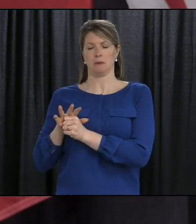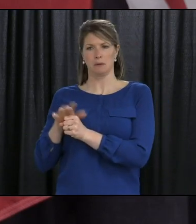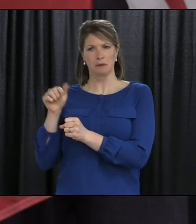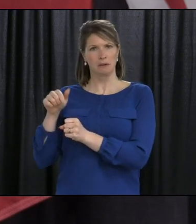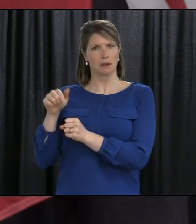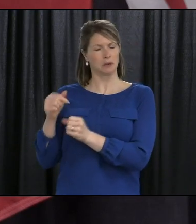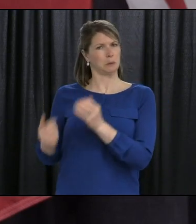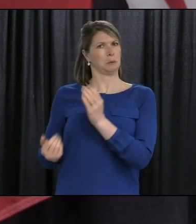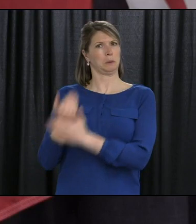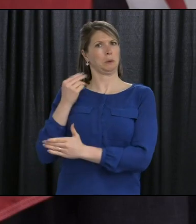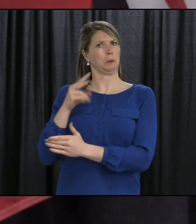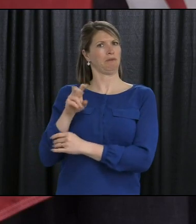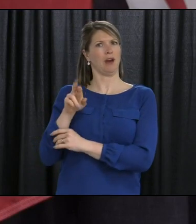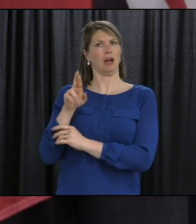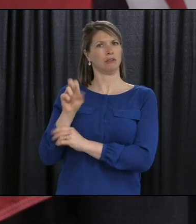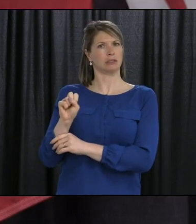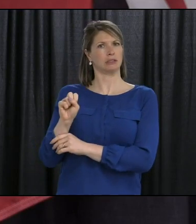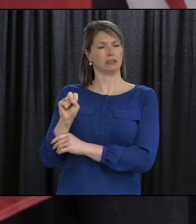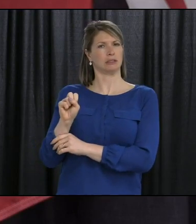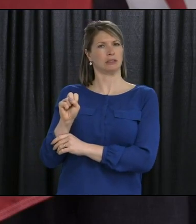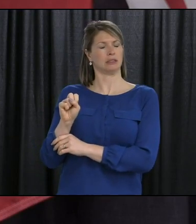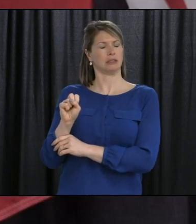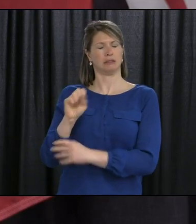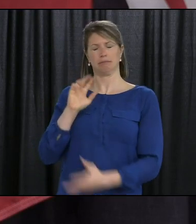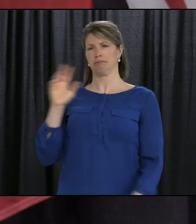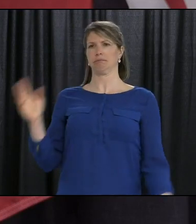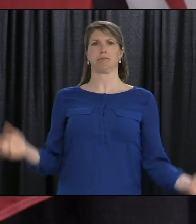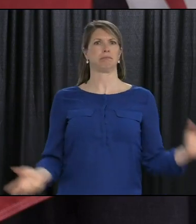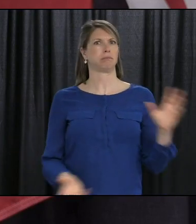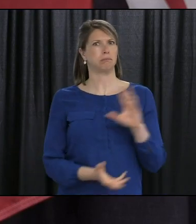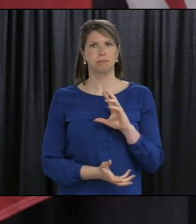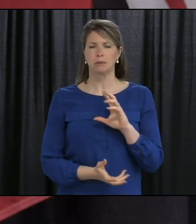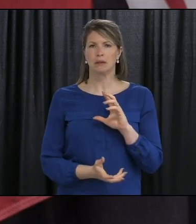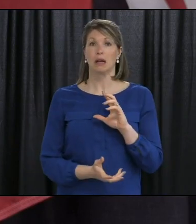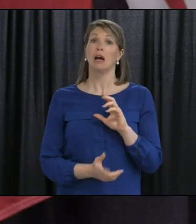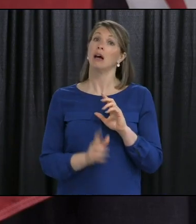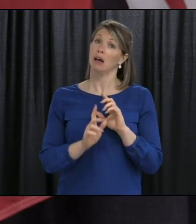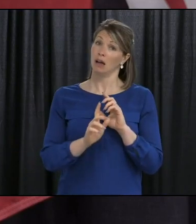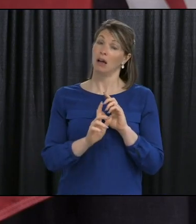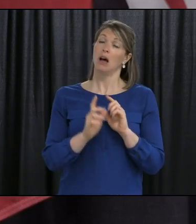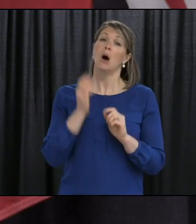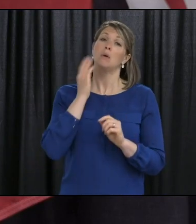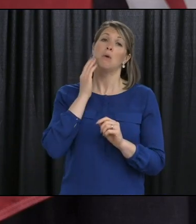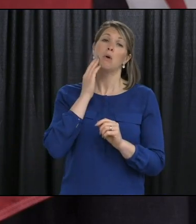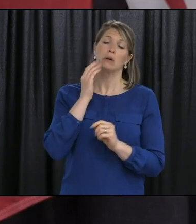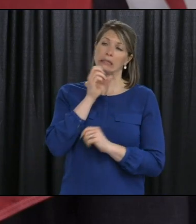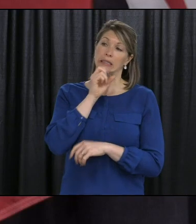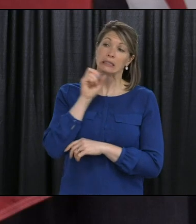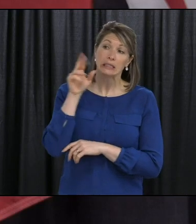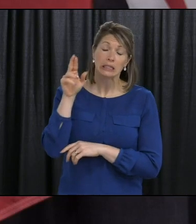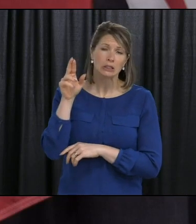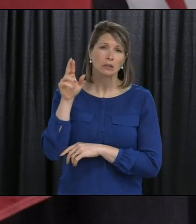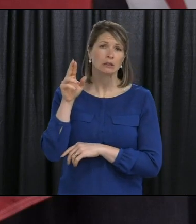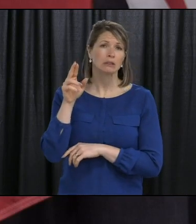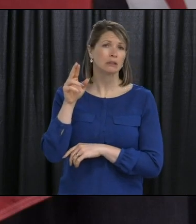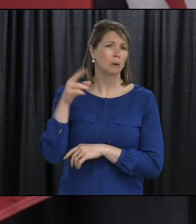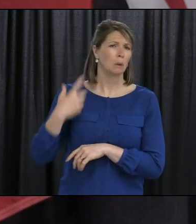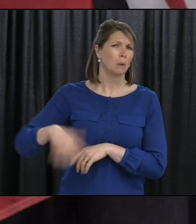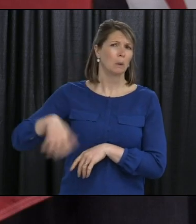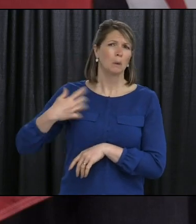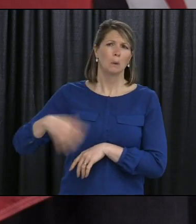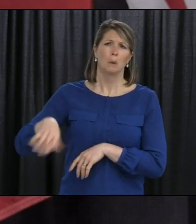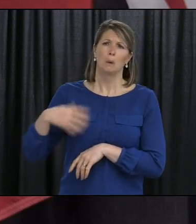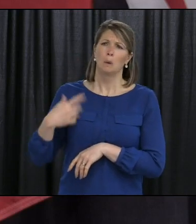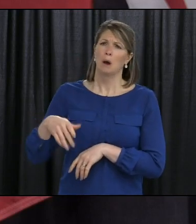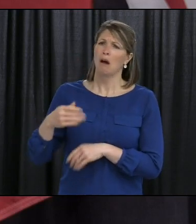we have in our life that are older and are vulnerable to exposure to this virus. And also, I think